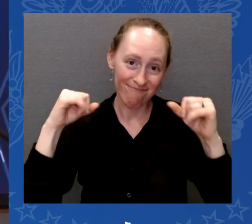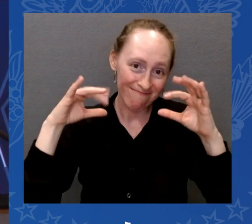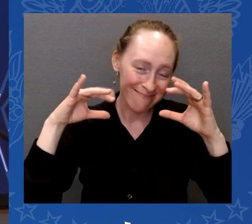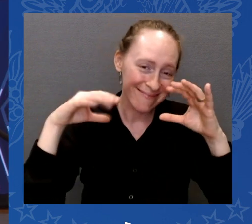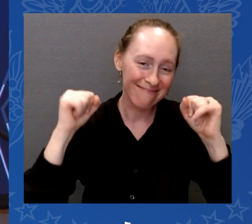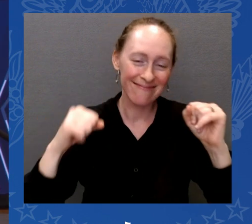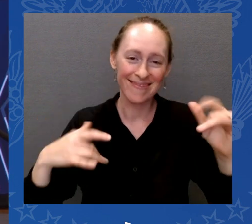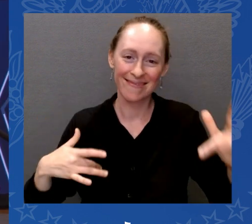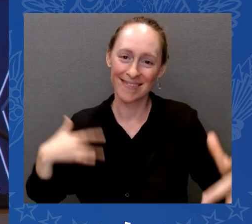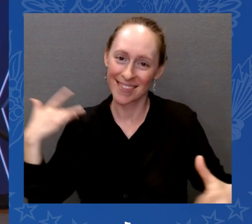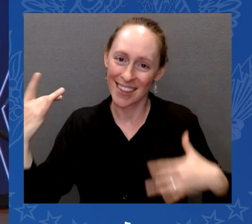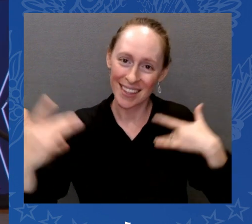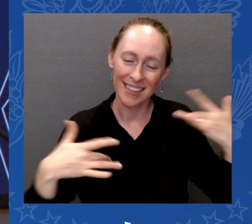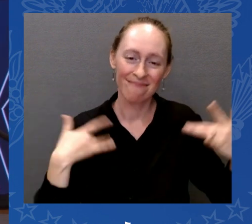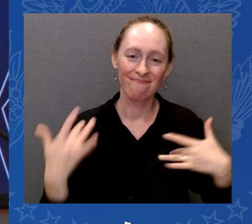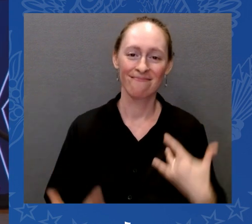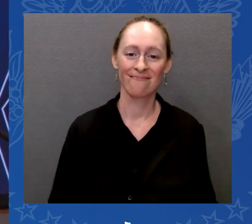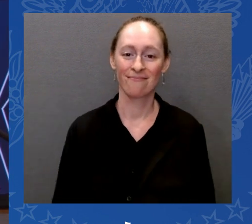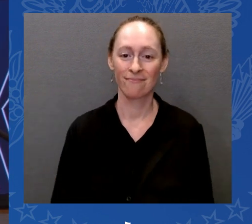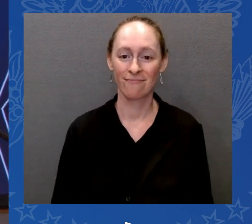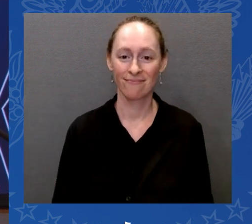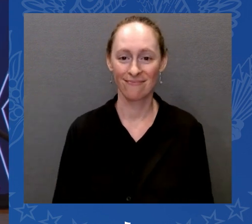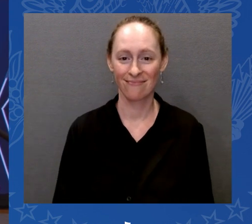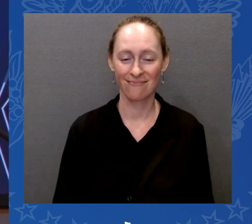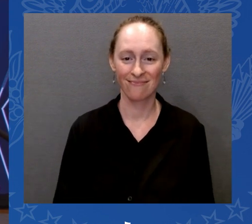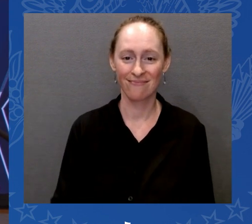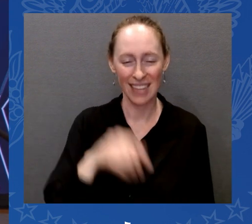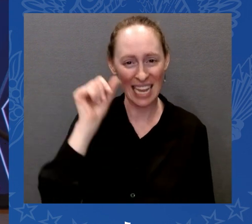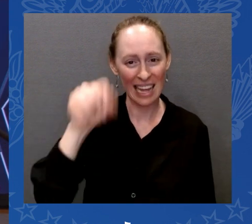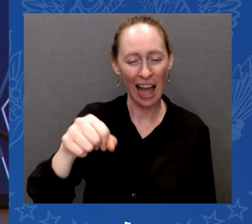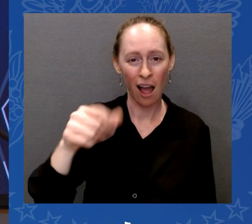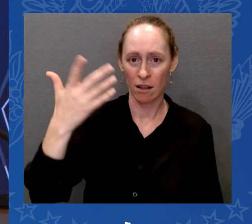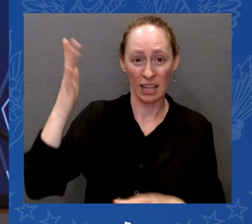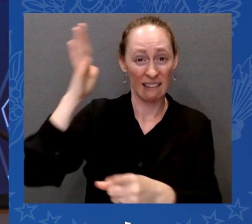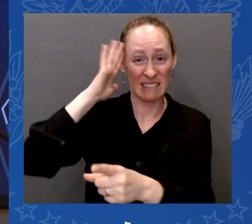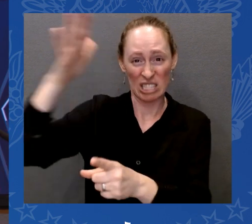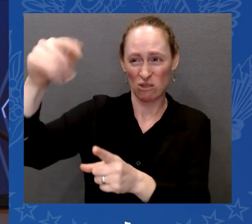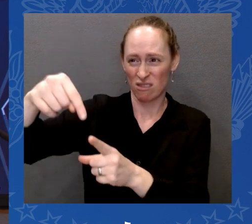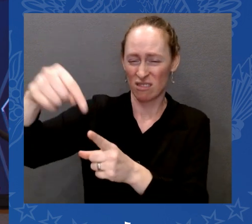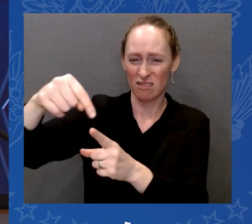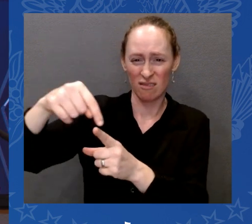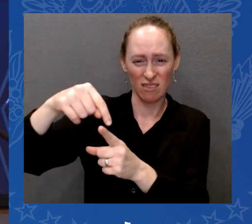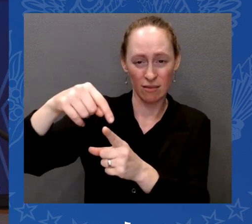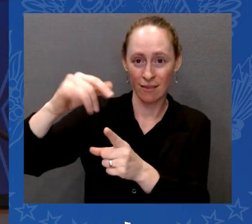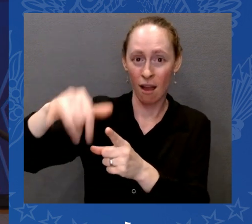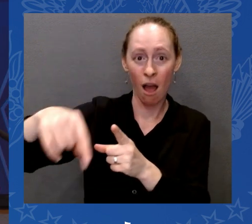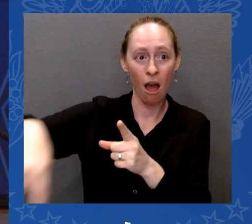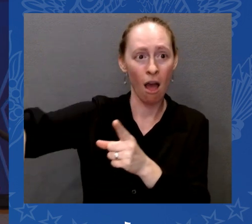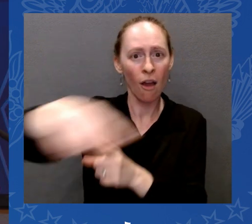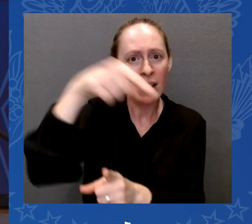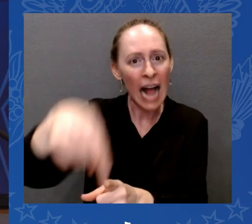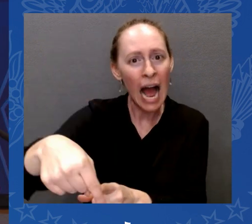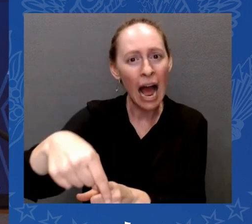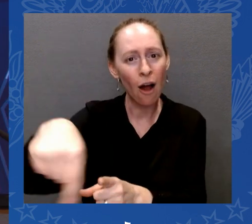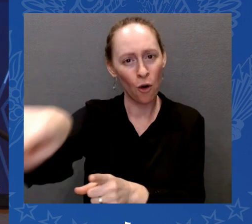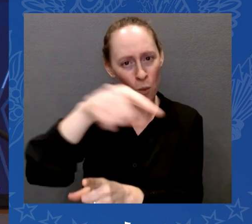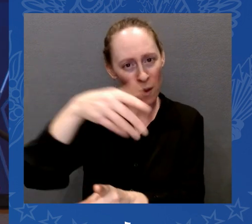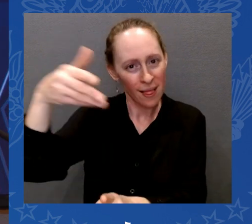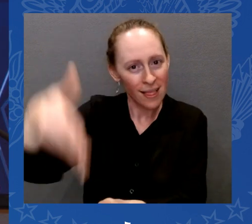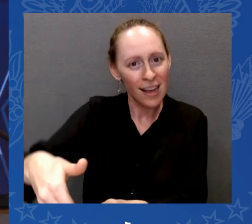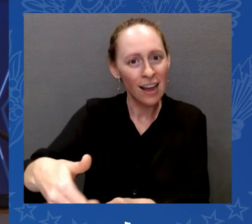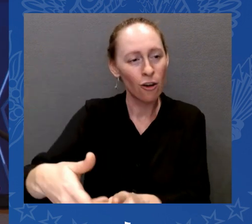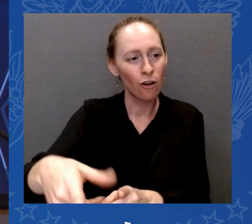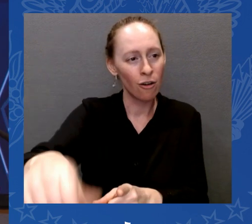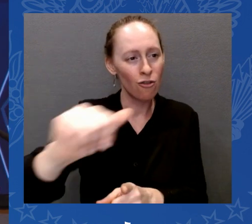whole future. And he sees each one of you in this future. Every worker in this community is part of this future. And it is